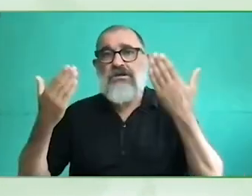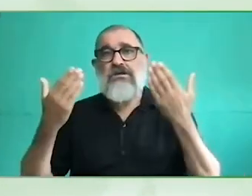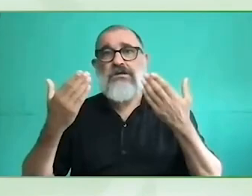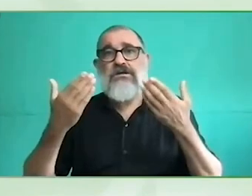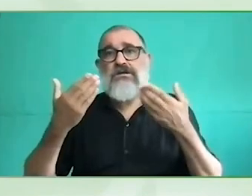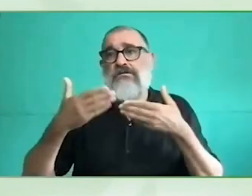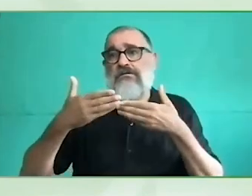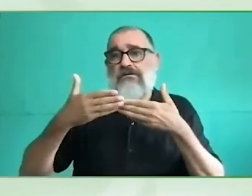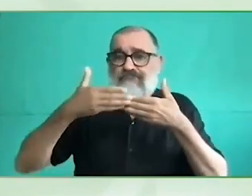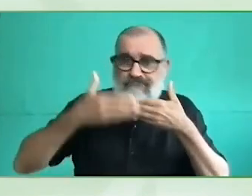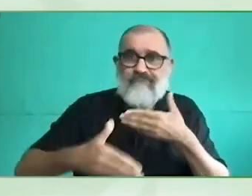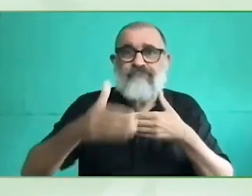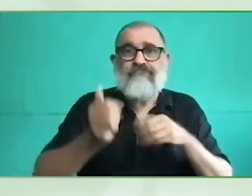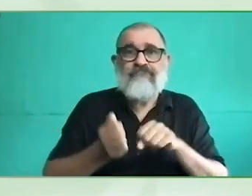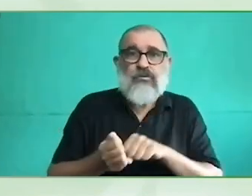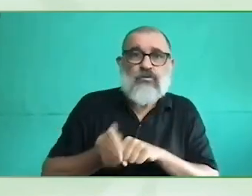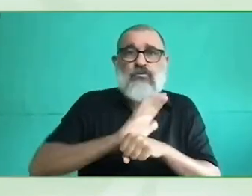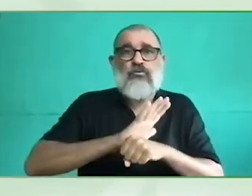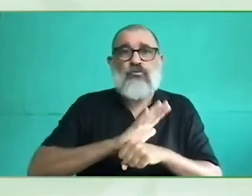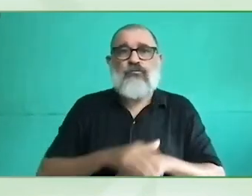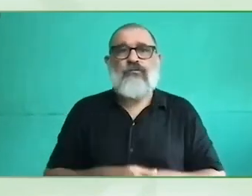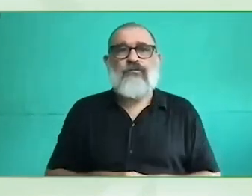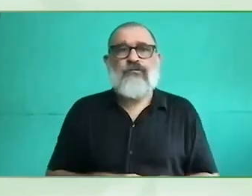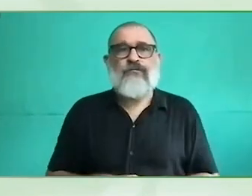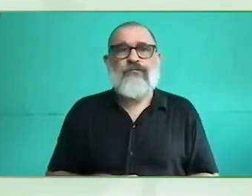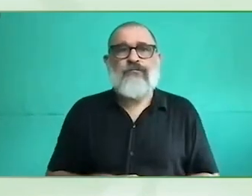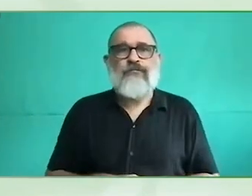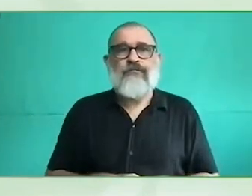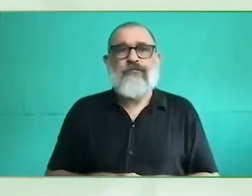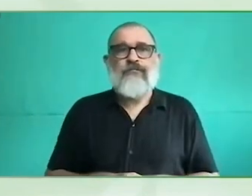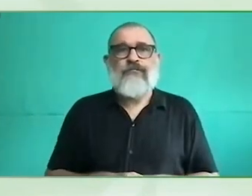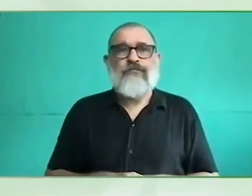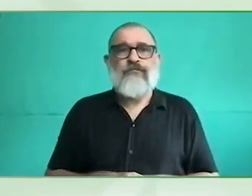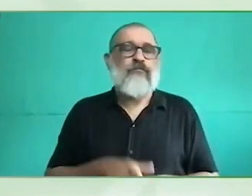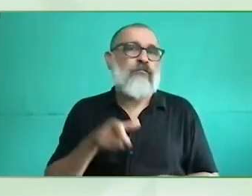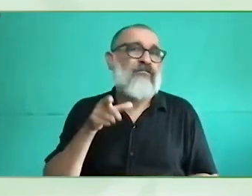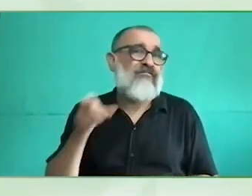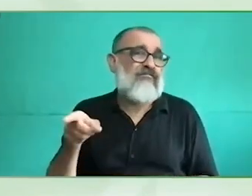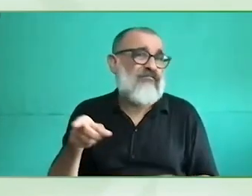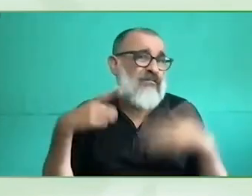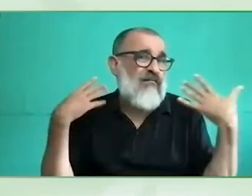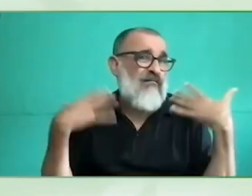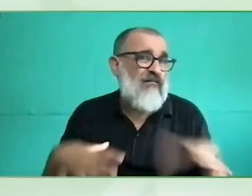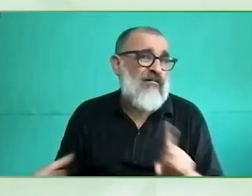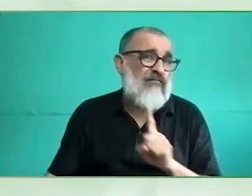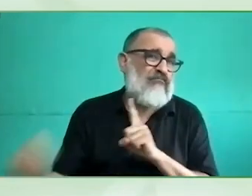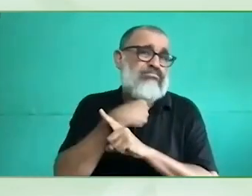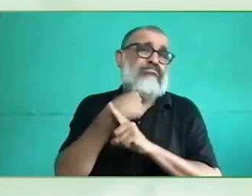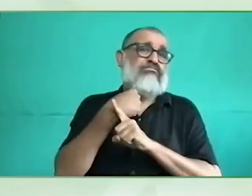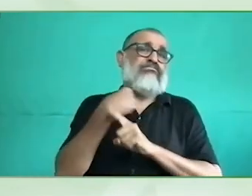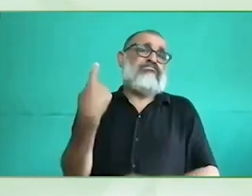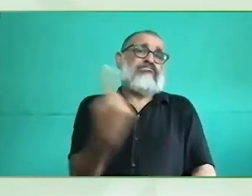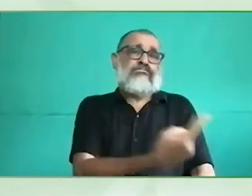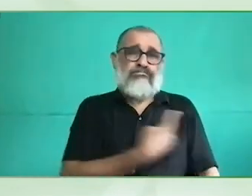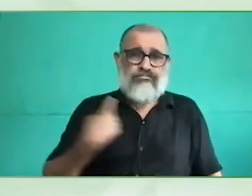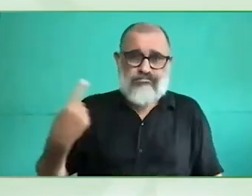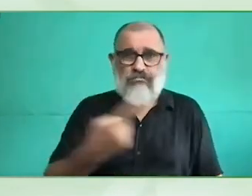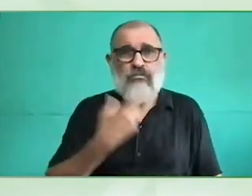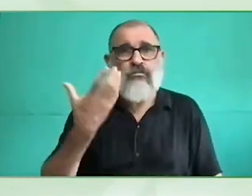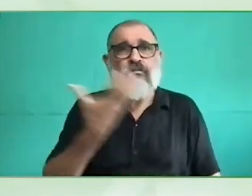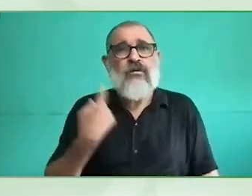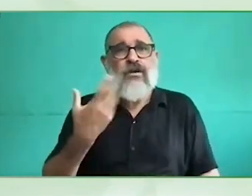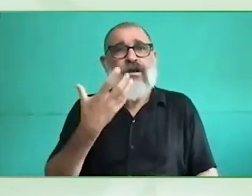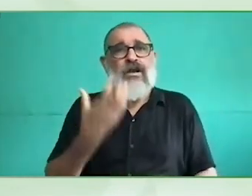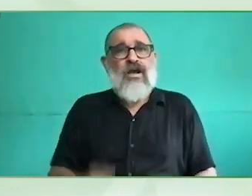It was a horror for all of us, because we have to rethink everything. I